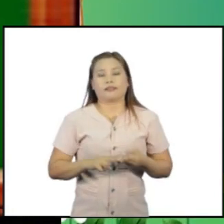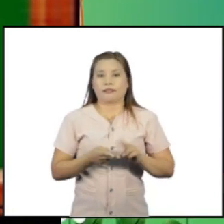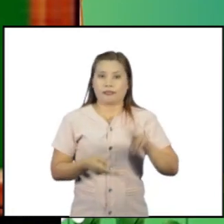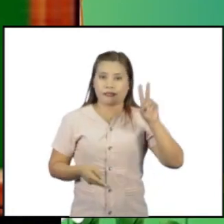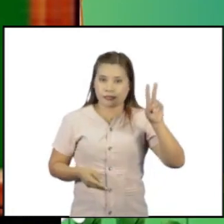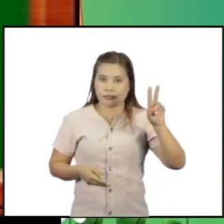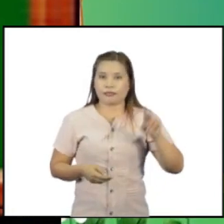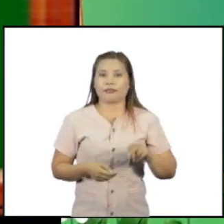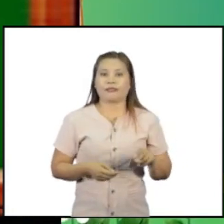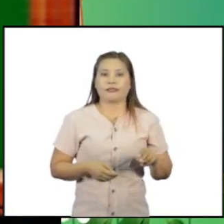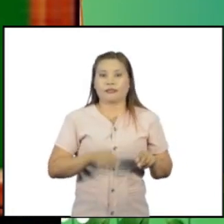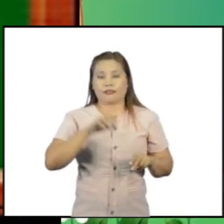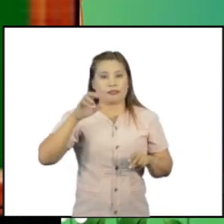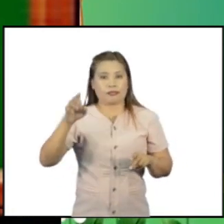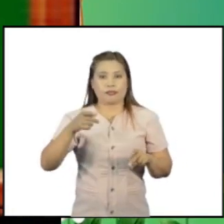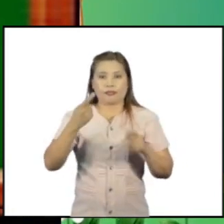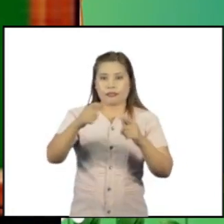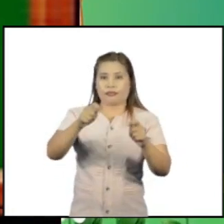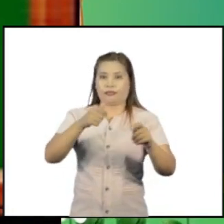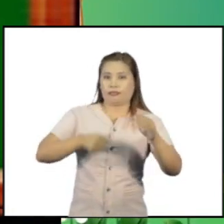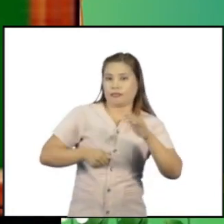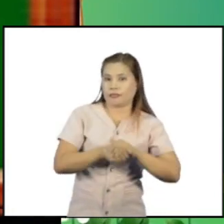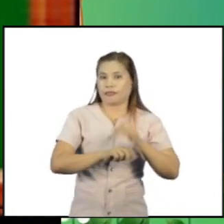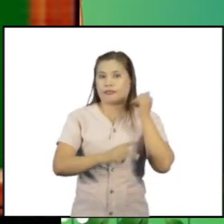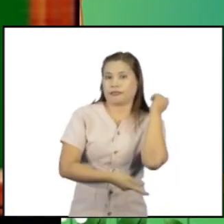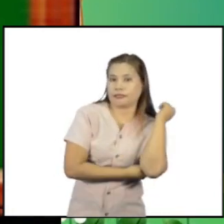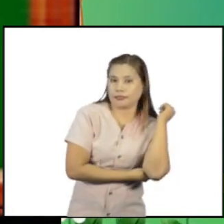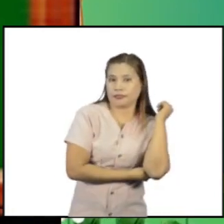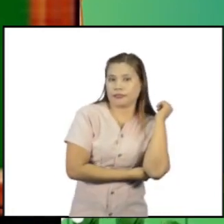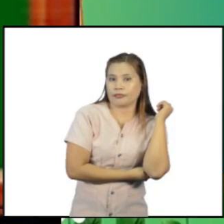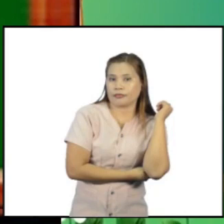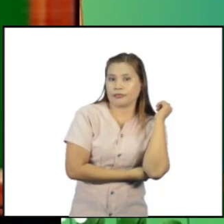Number 2. He tried to hide his bag.